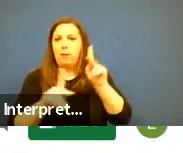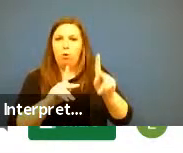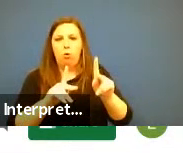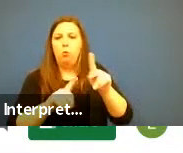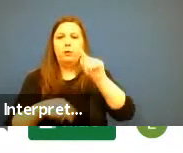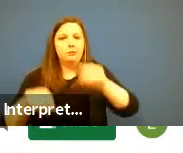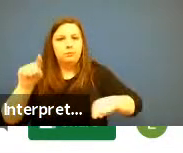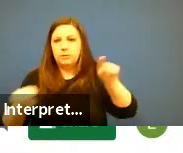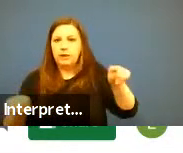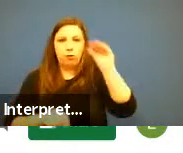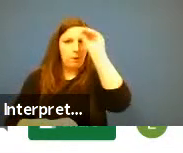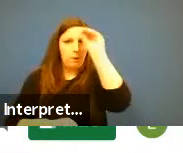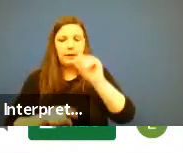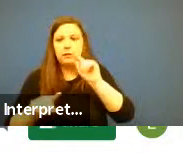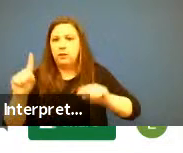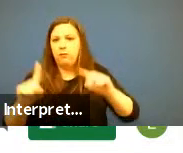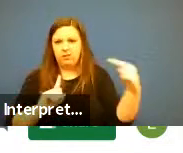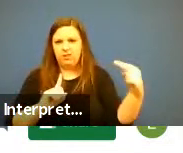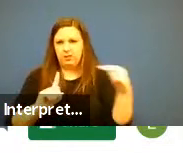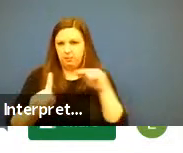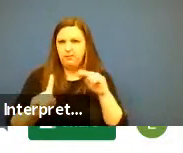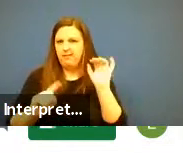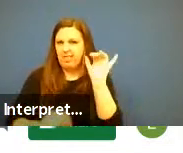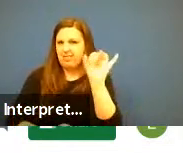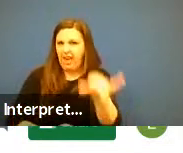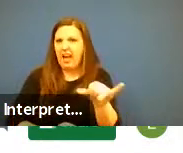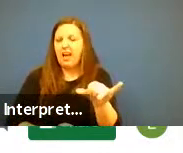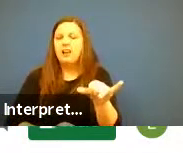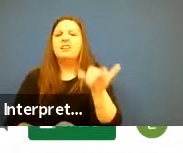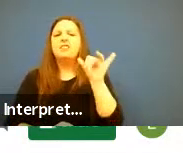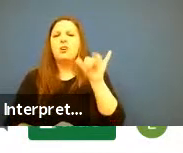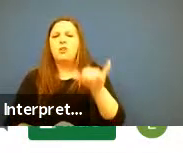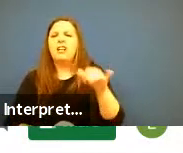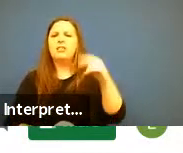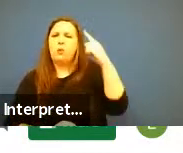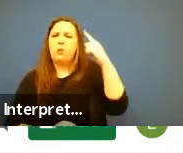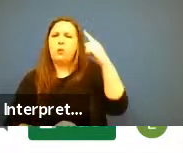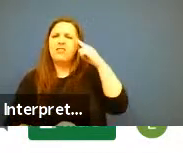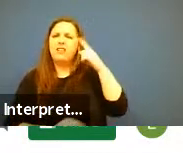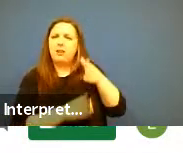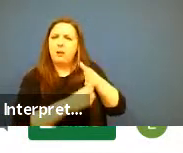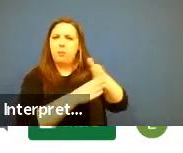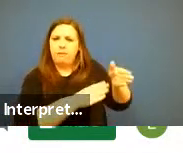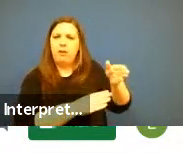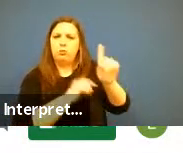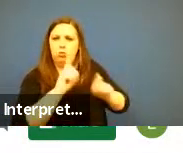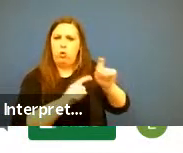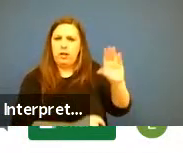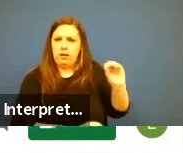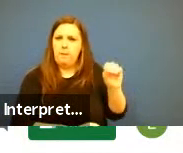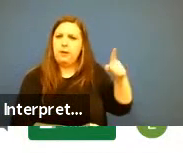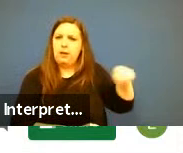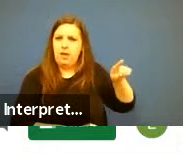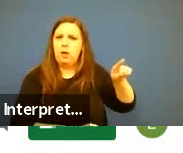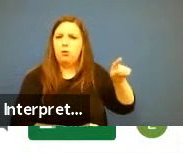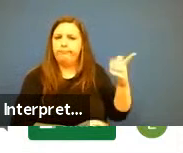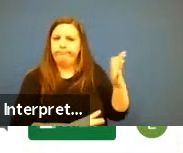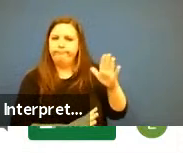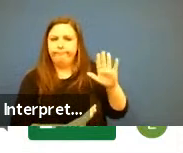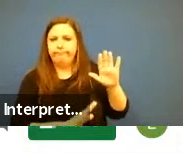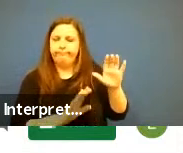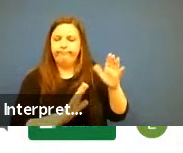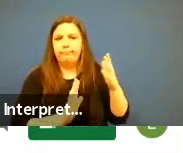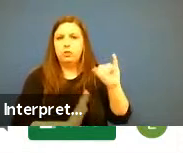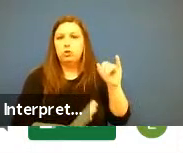different perspectives, I would expect. And so that's what I think a professional survey company would do. And that would be my number